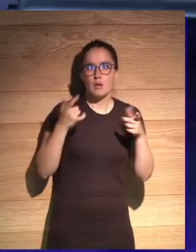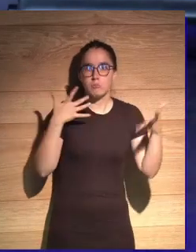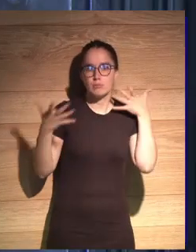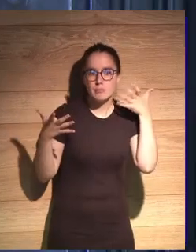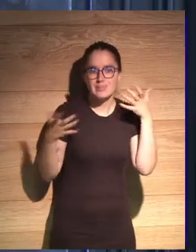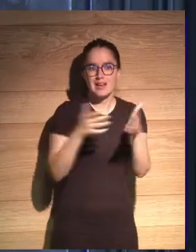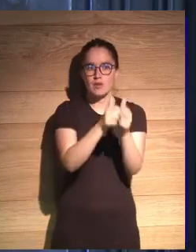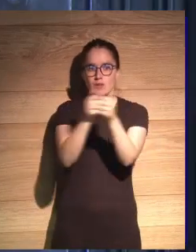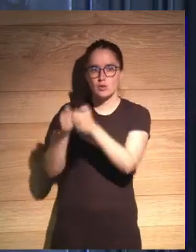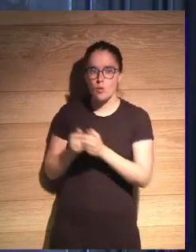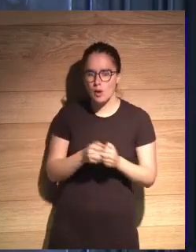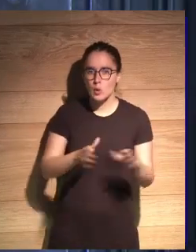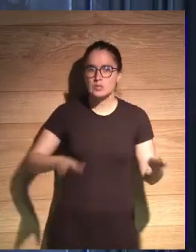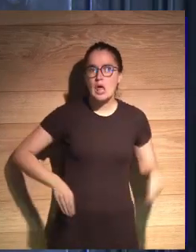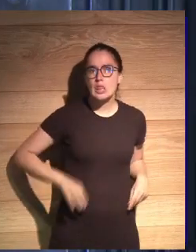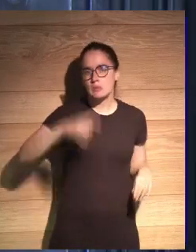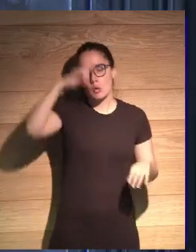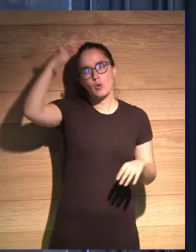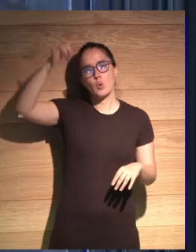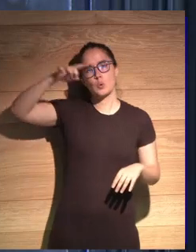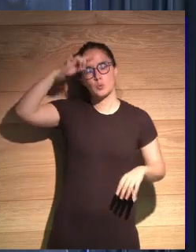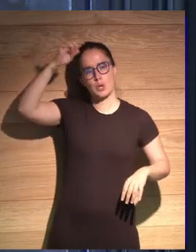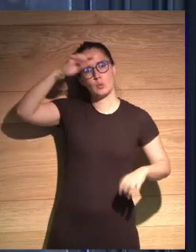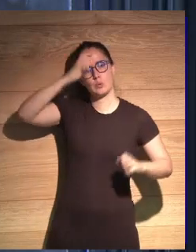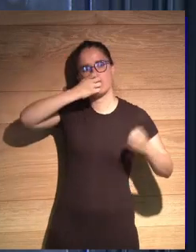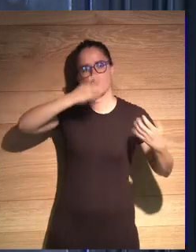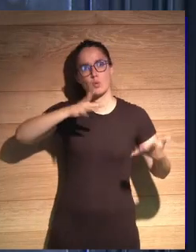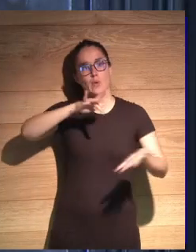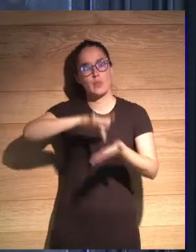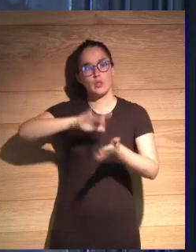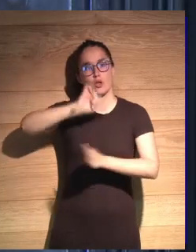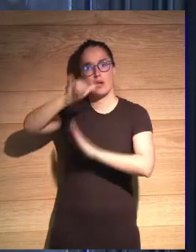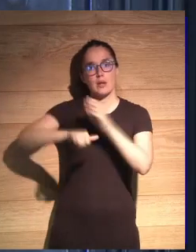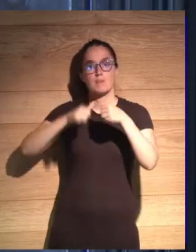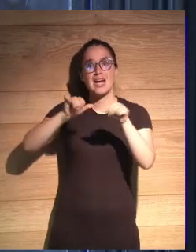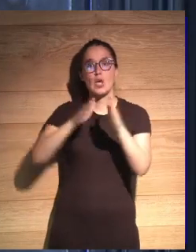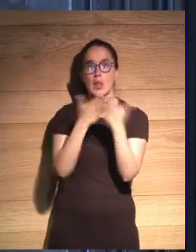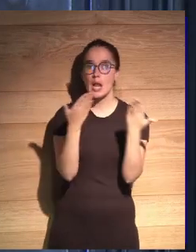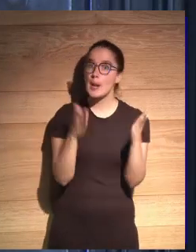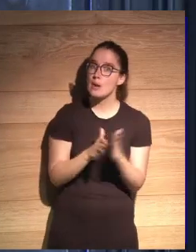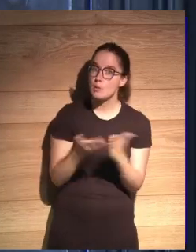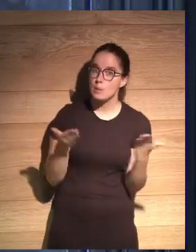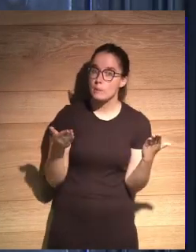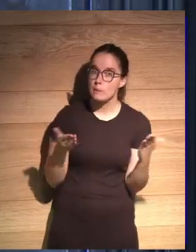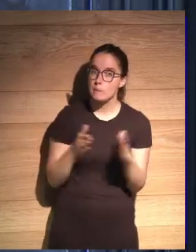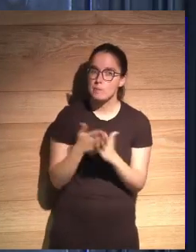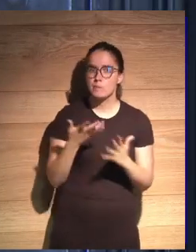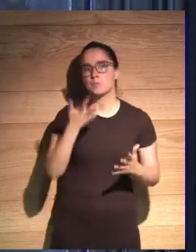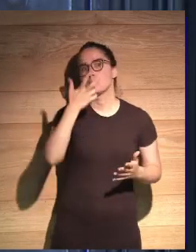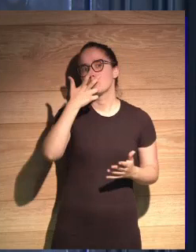Why was a scandal in the framework of video games is accepted as novel culture when it's in a